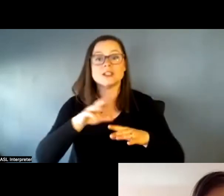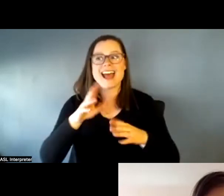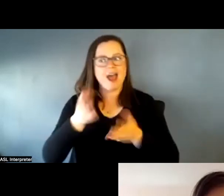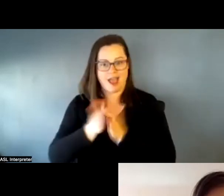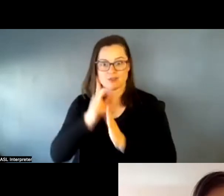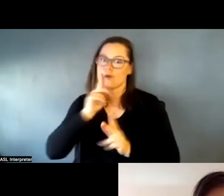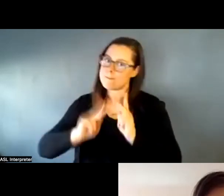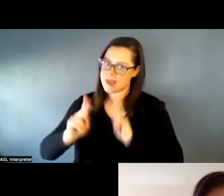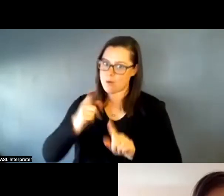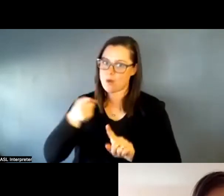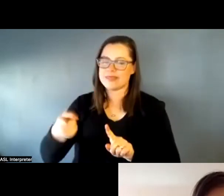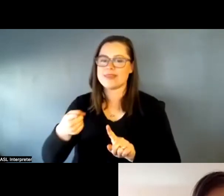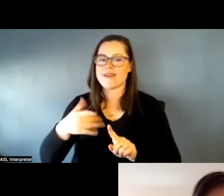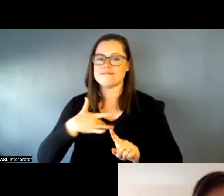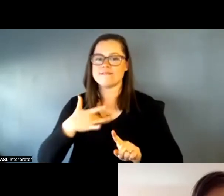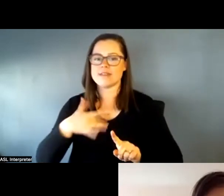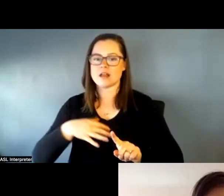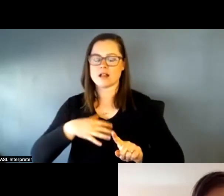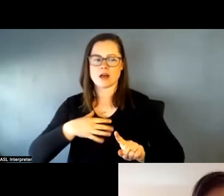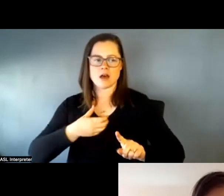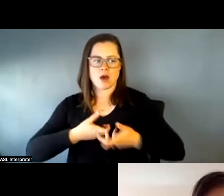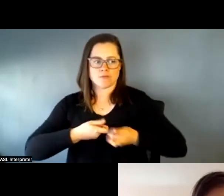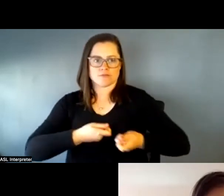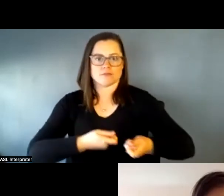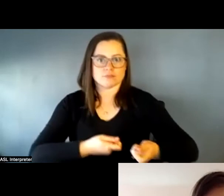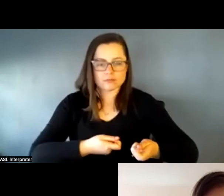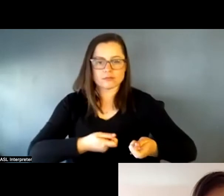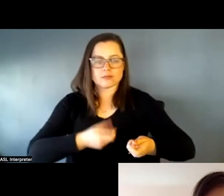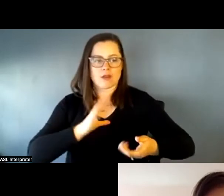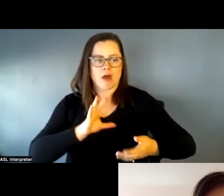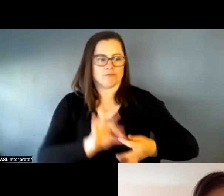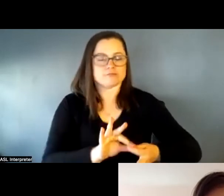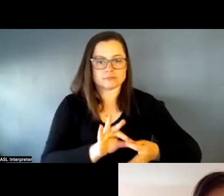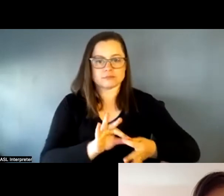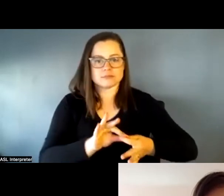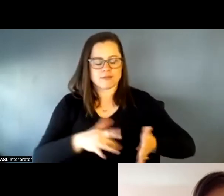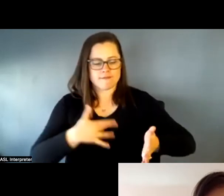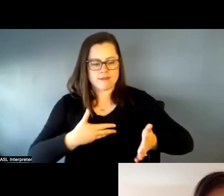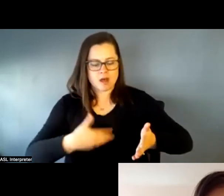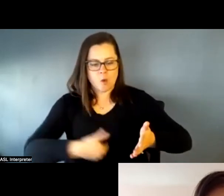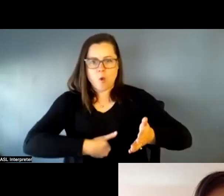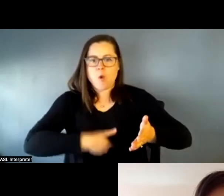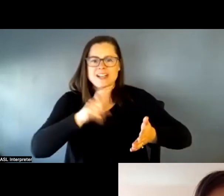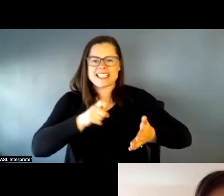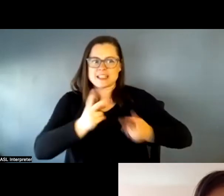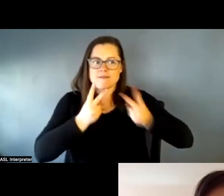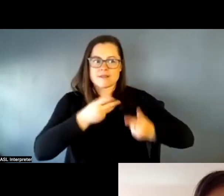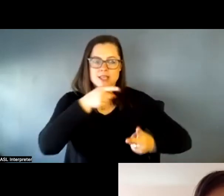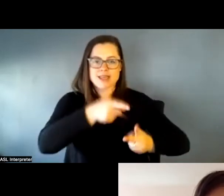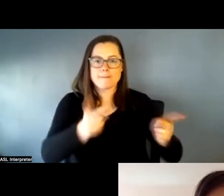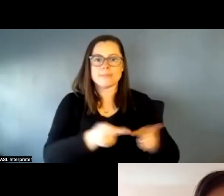a draw, a physical draw that says, I have to visit this place, then I would encourage them to do